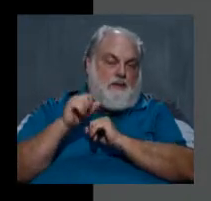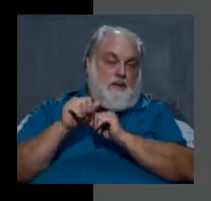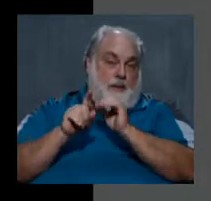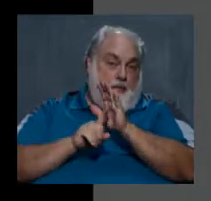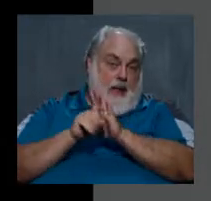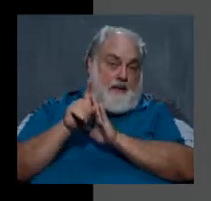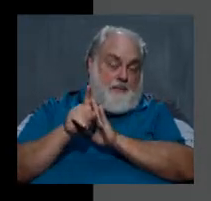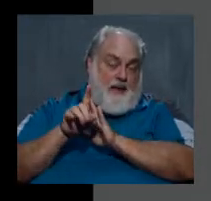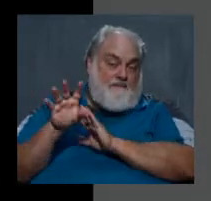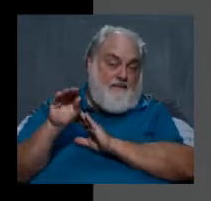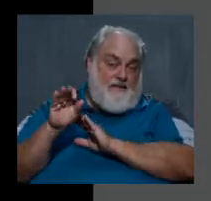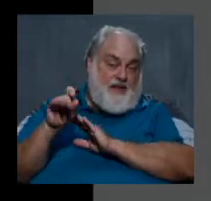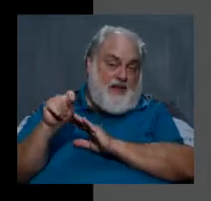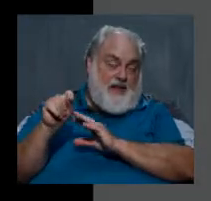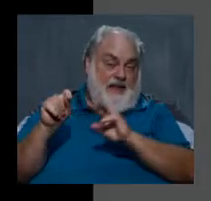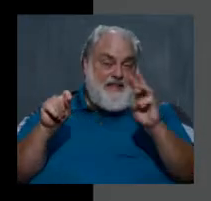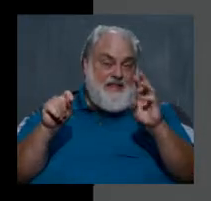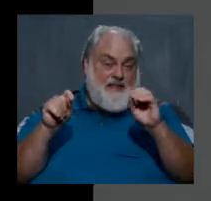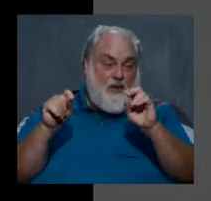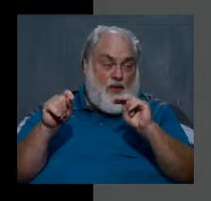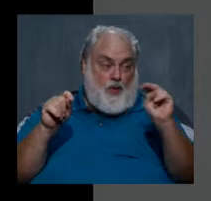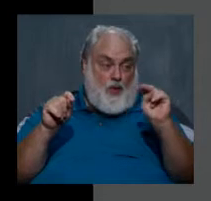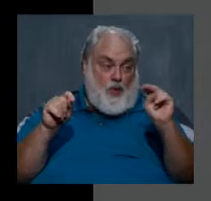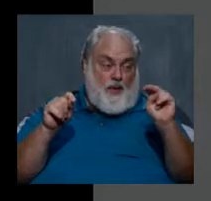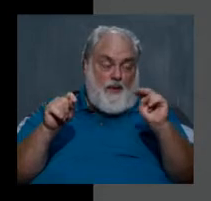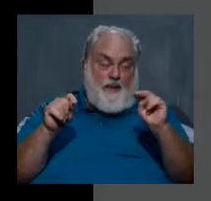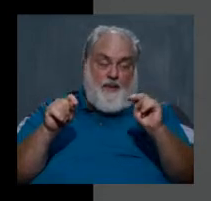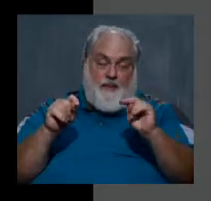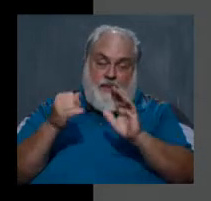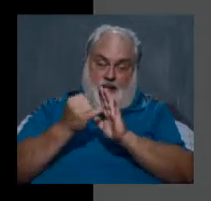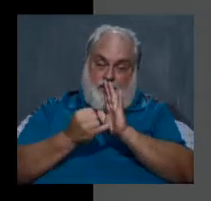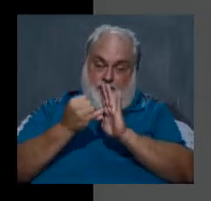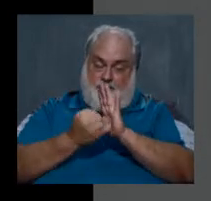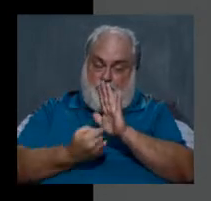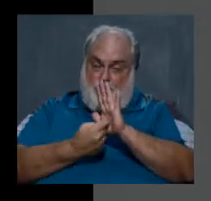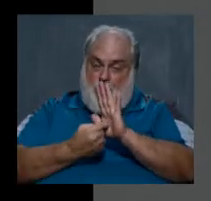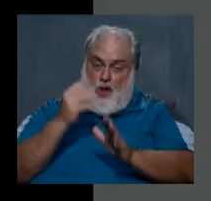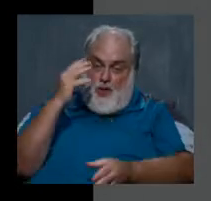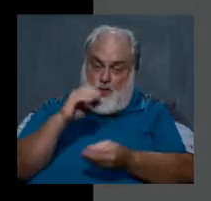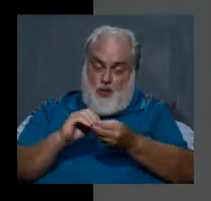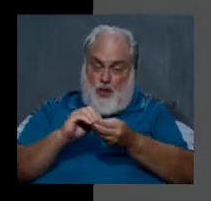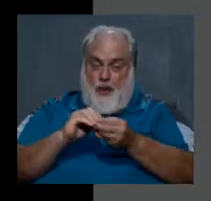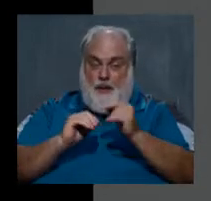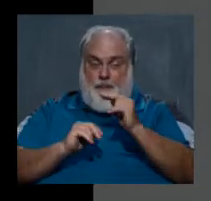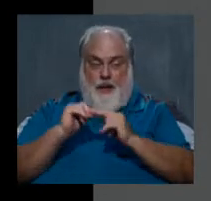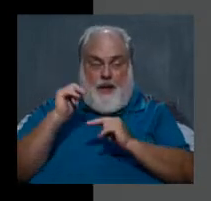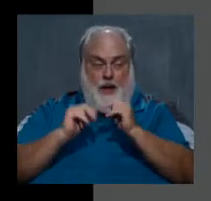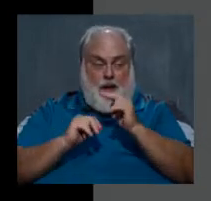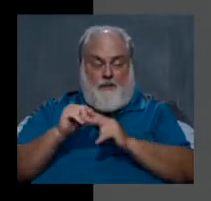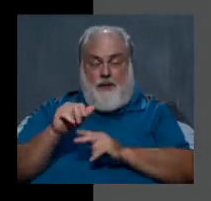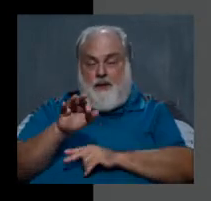50 feet on the south side, 60 feet on the north. The site plan indicates a total building footprint of